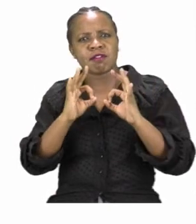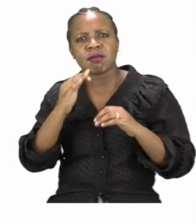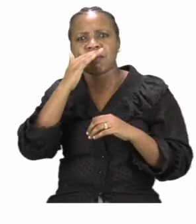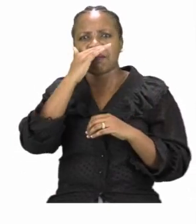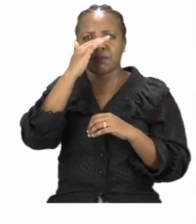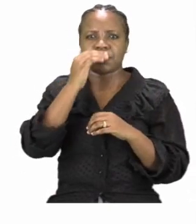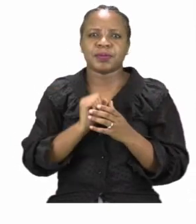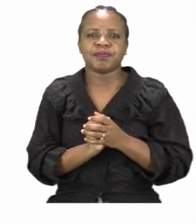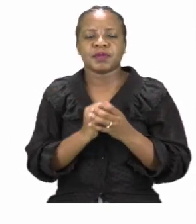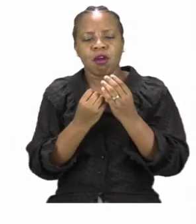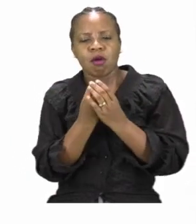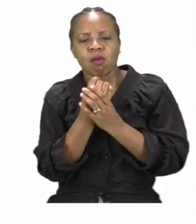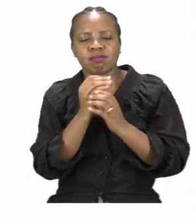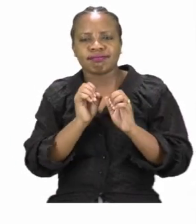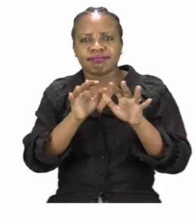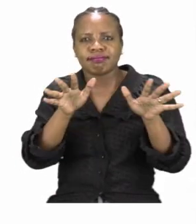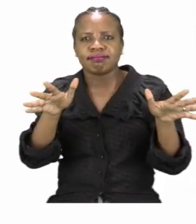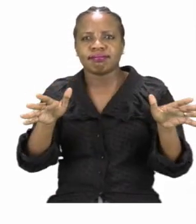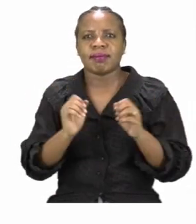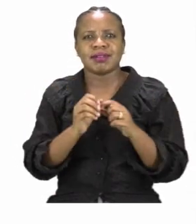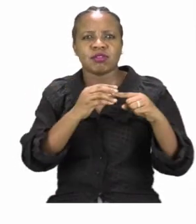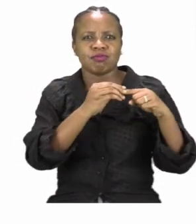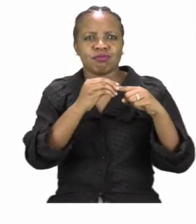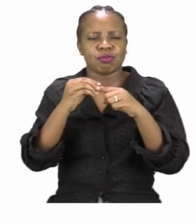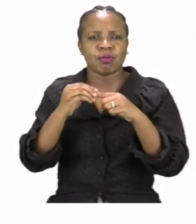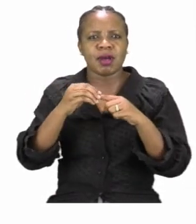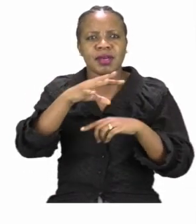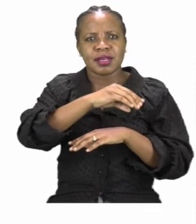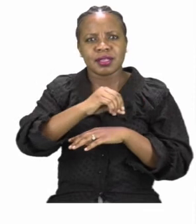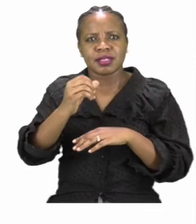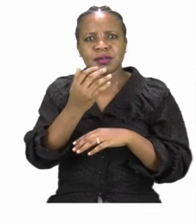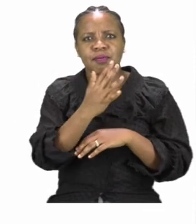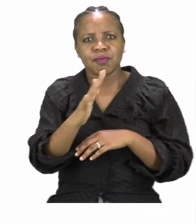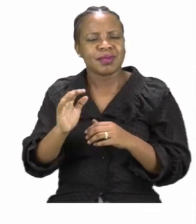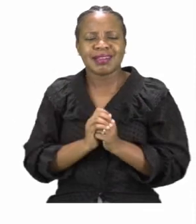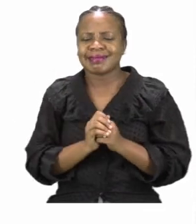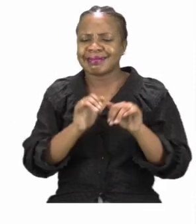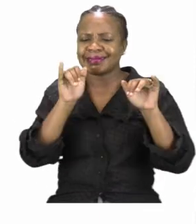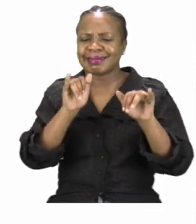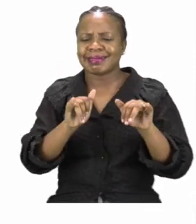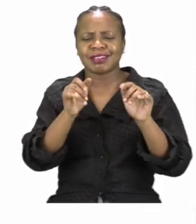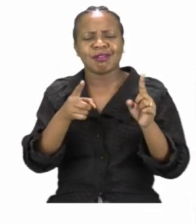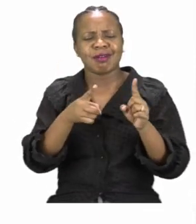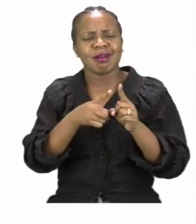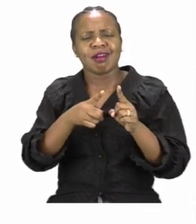is a fighter for survival and therefore a symbol of our nation's